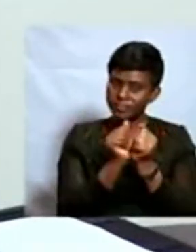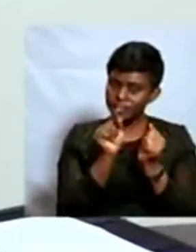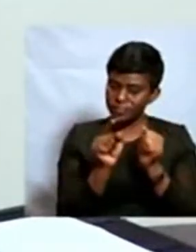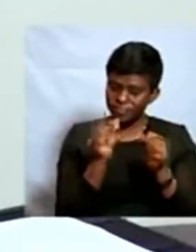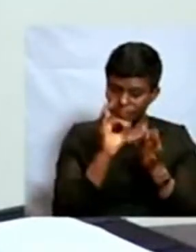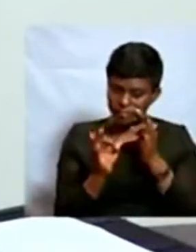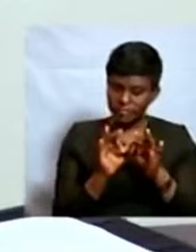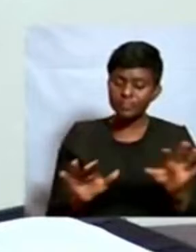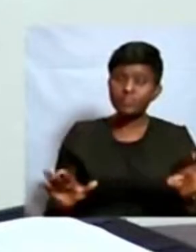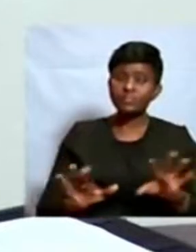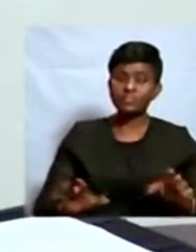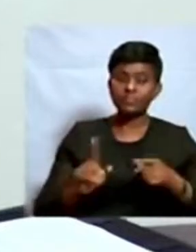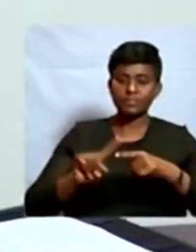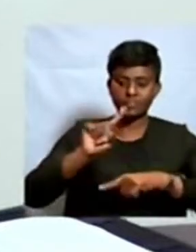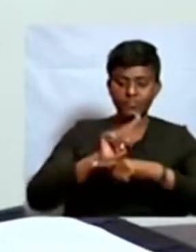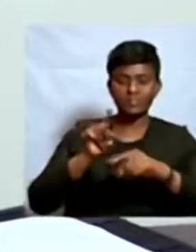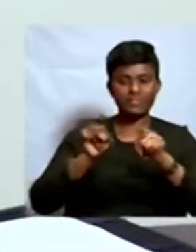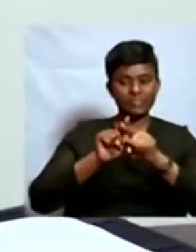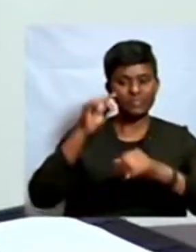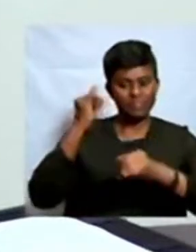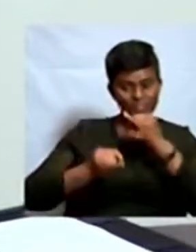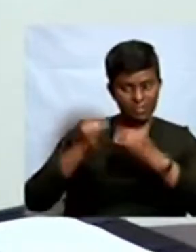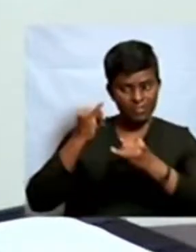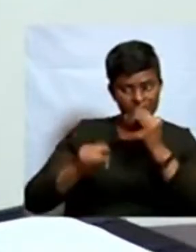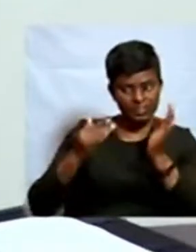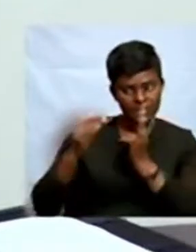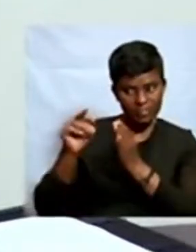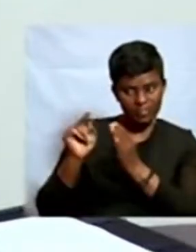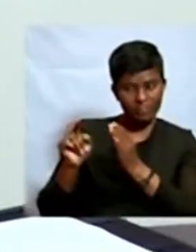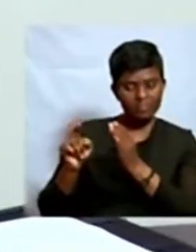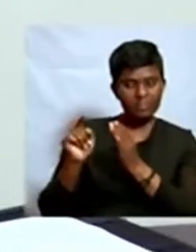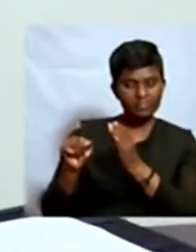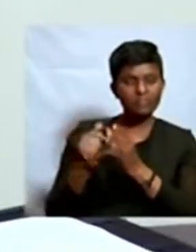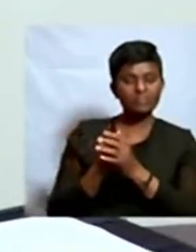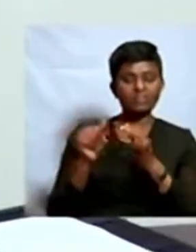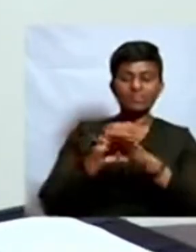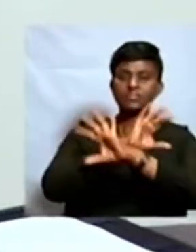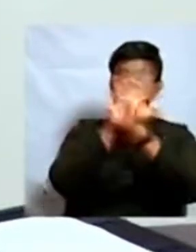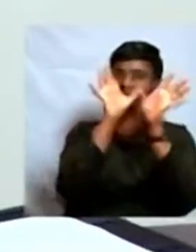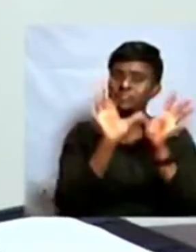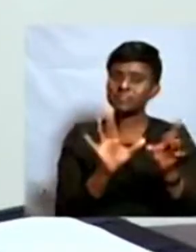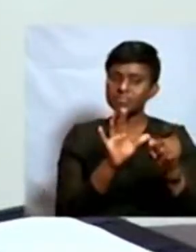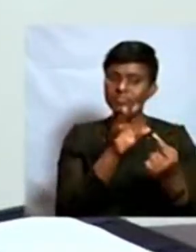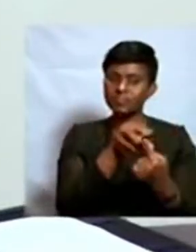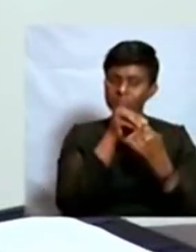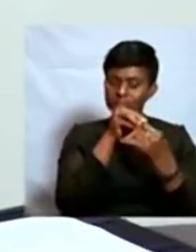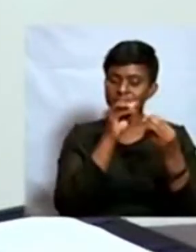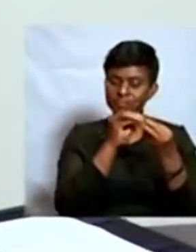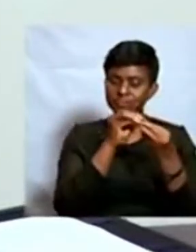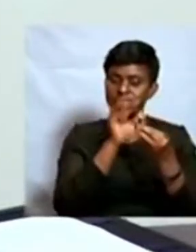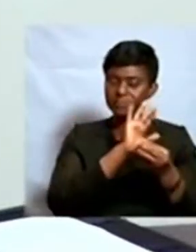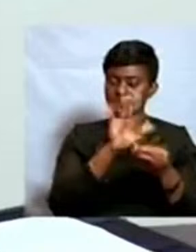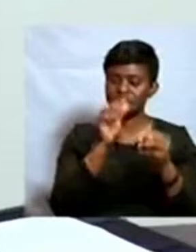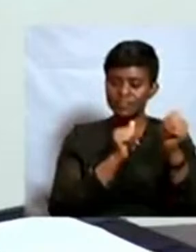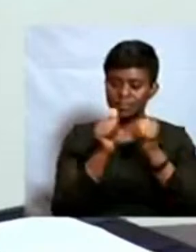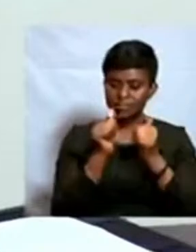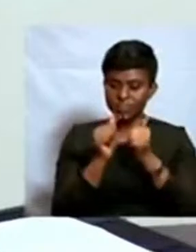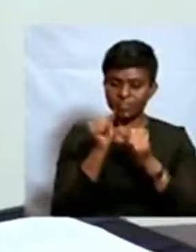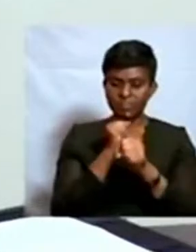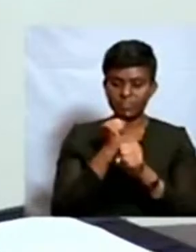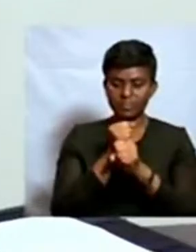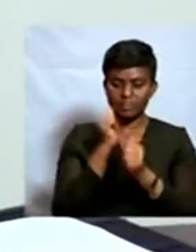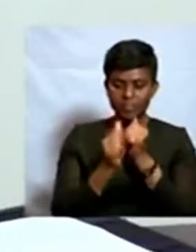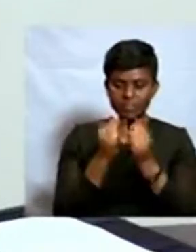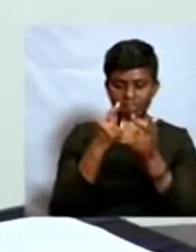today. And then the last part is clarifying the specific administrative functions that